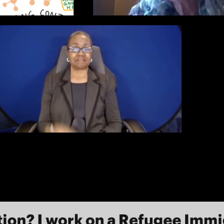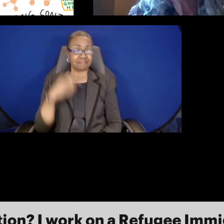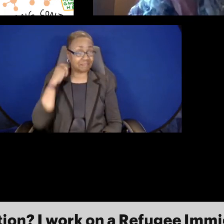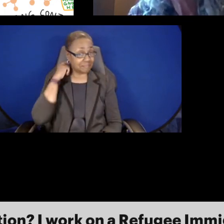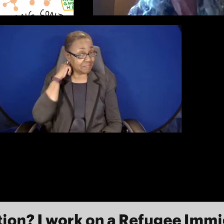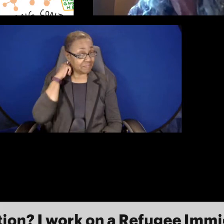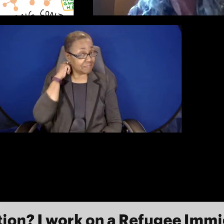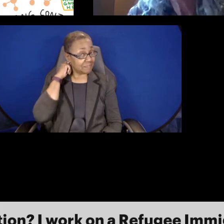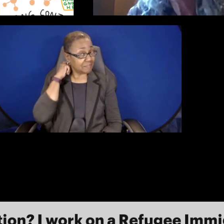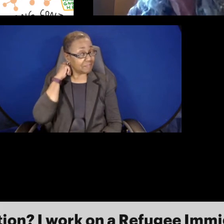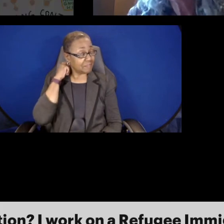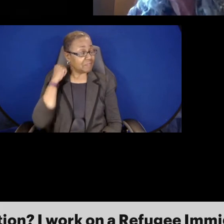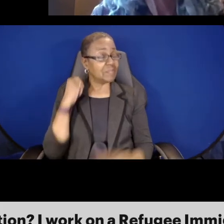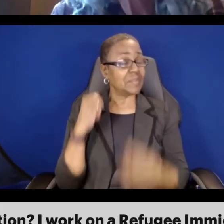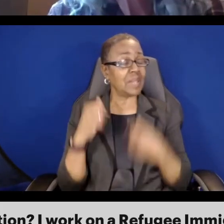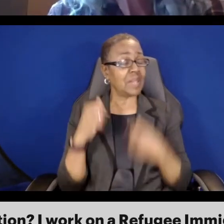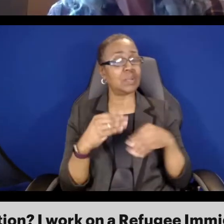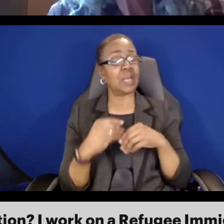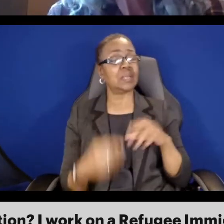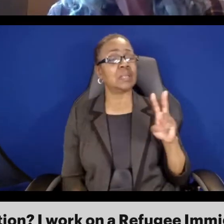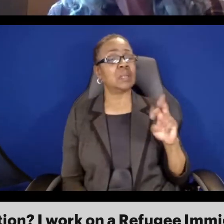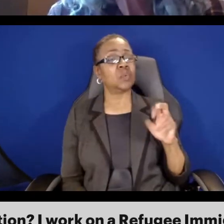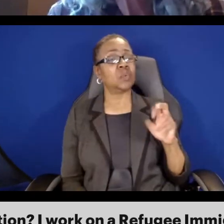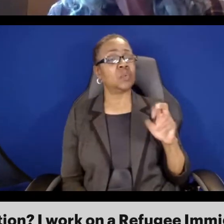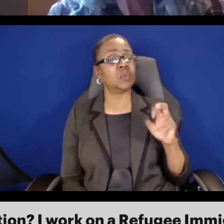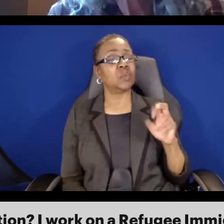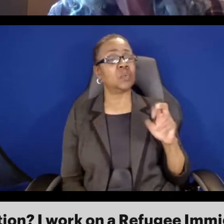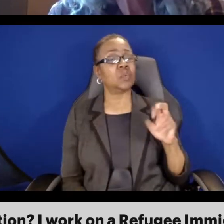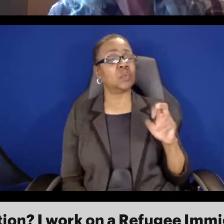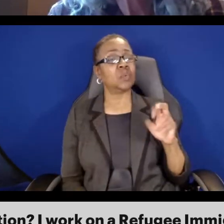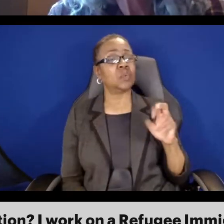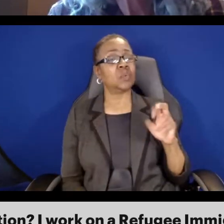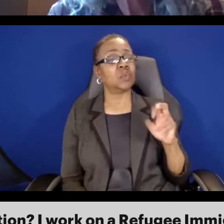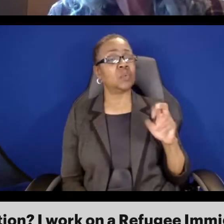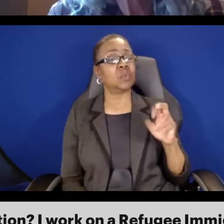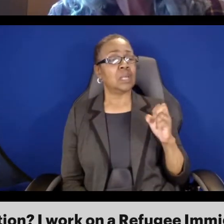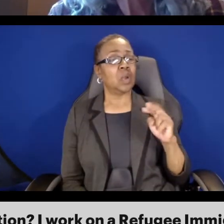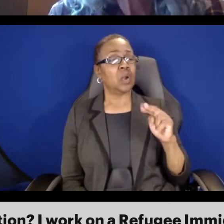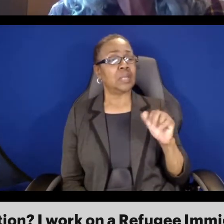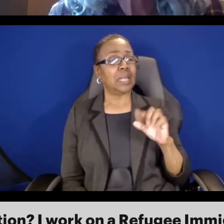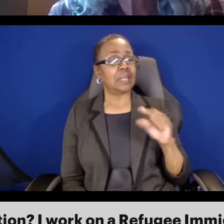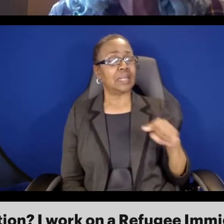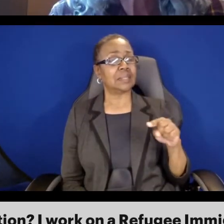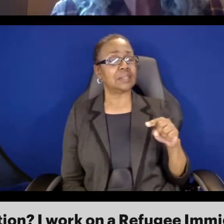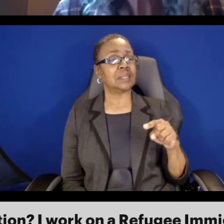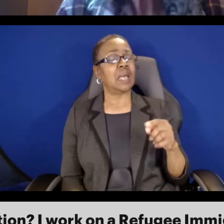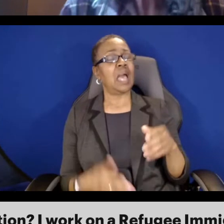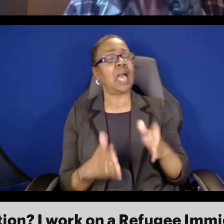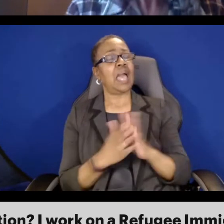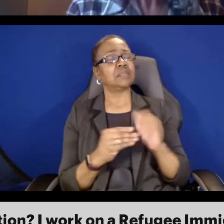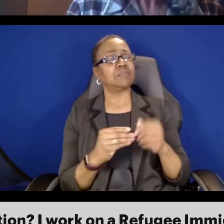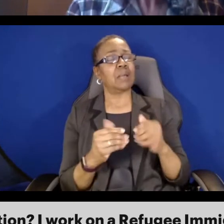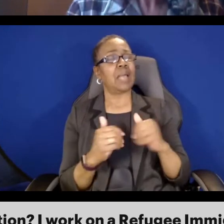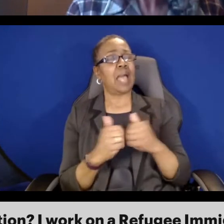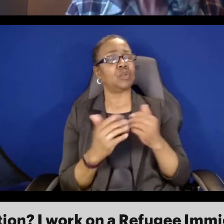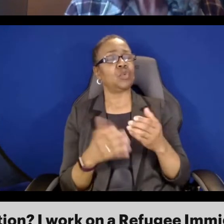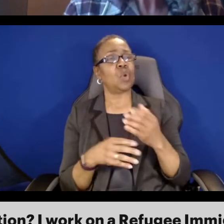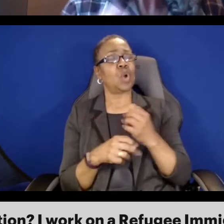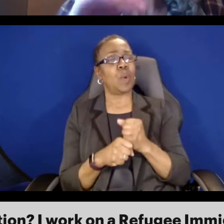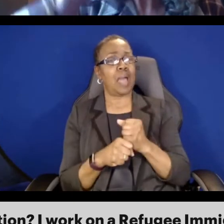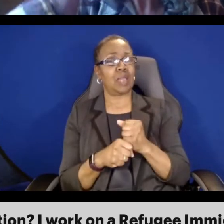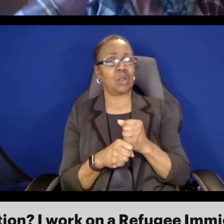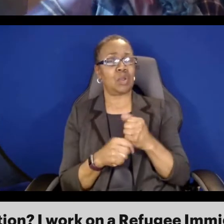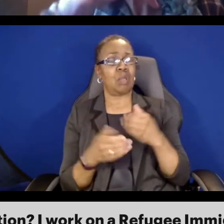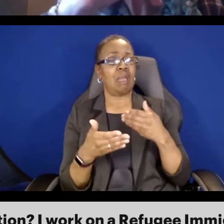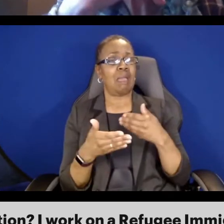I just want to, Wendy Hernandez asked about resources to acquire empty lots and Neighbor Space. I would recommend reaching out to